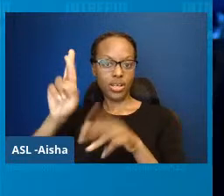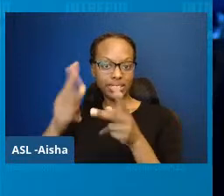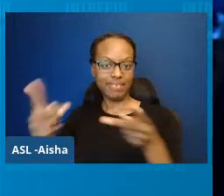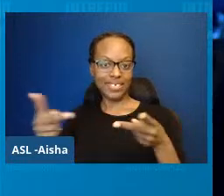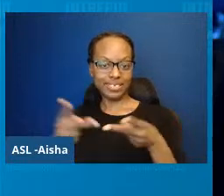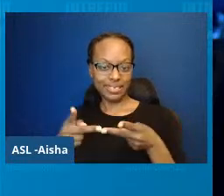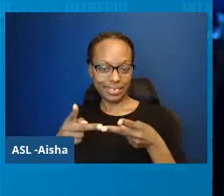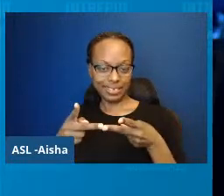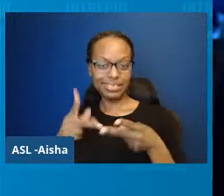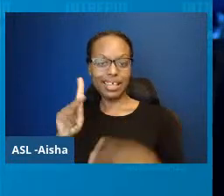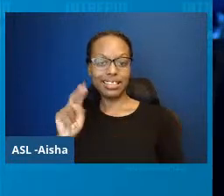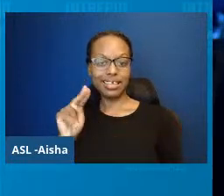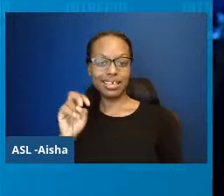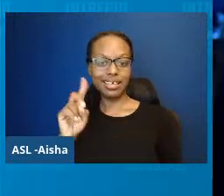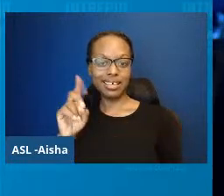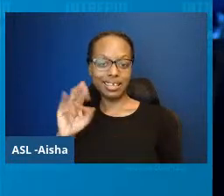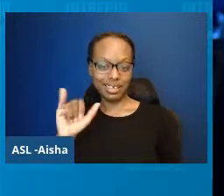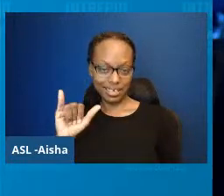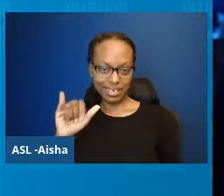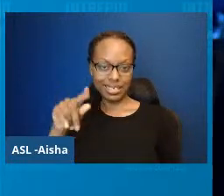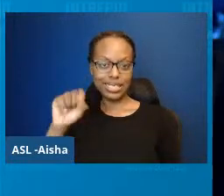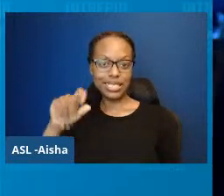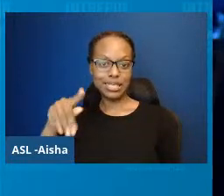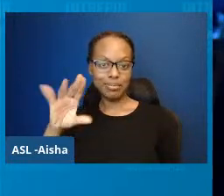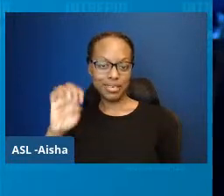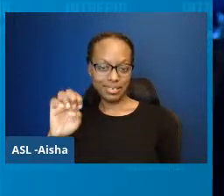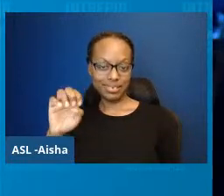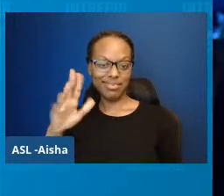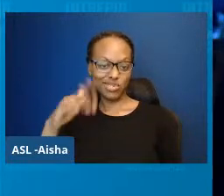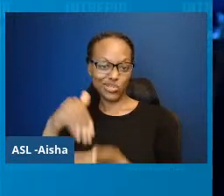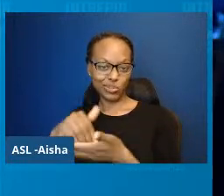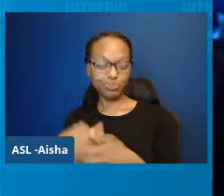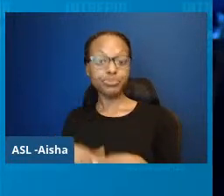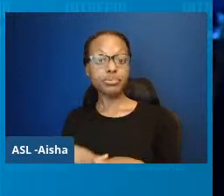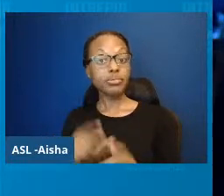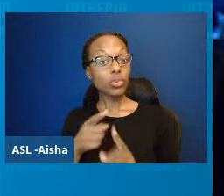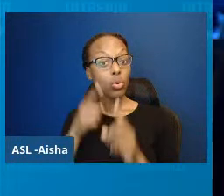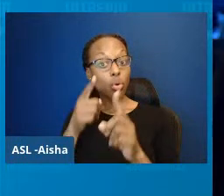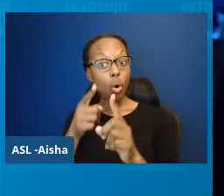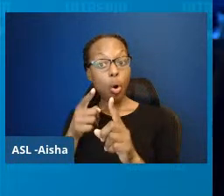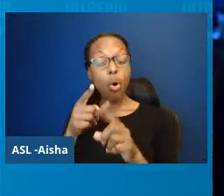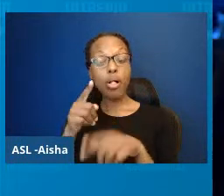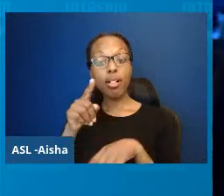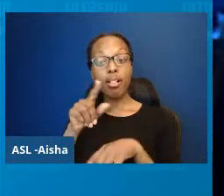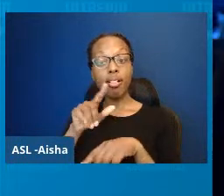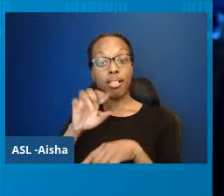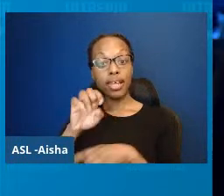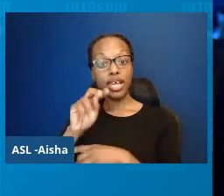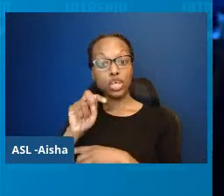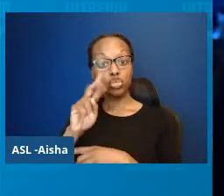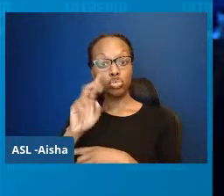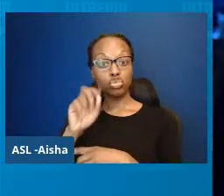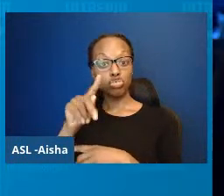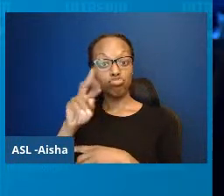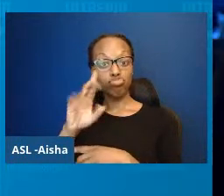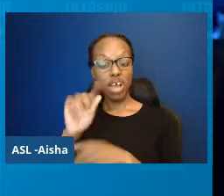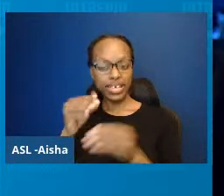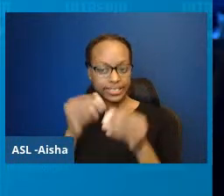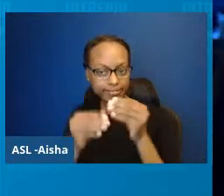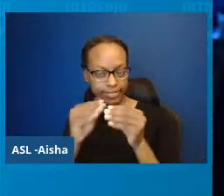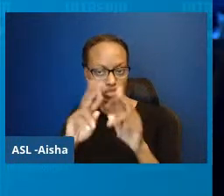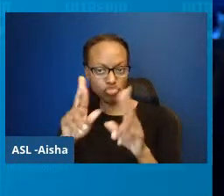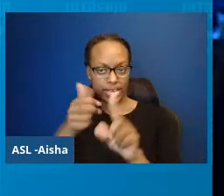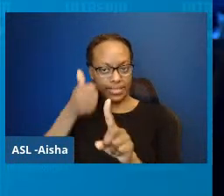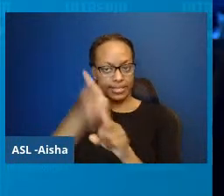original plan back in the 1970s was to retrofit the Enterprise for spaceflight after the flight tests were completed.